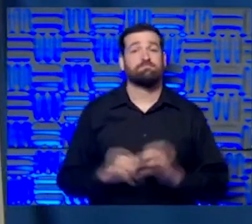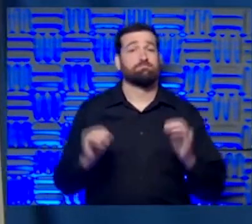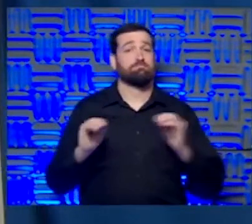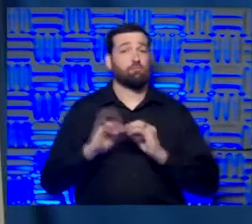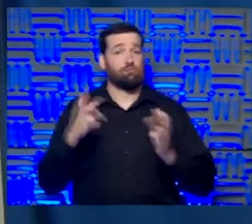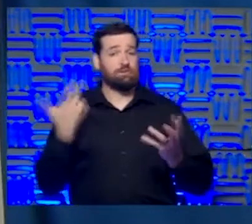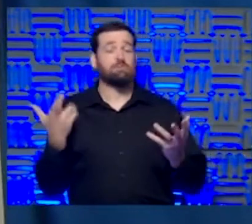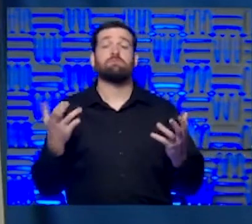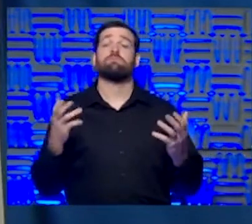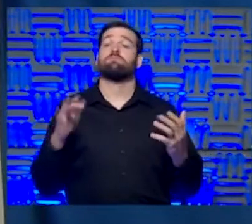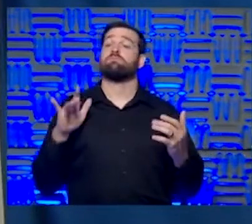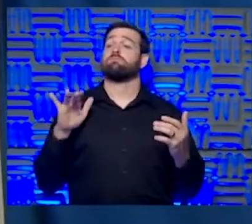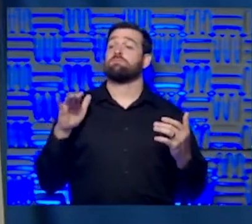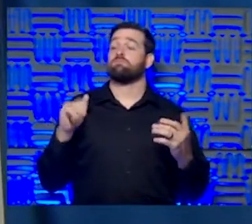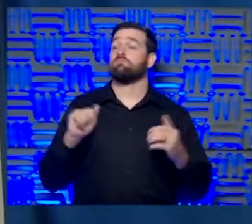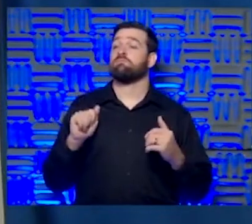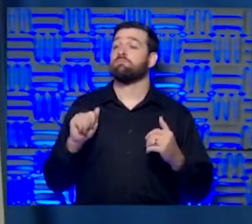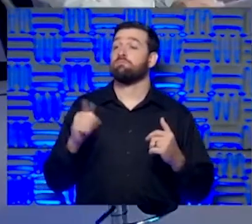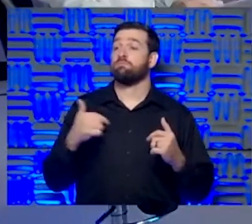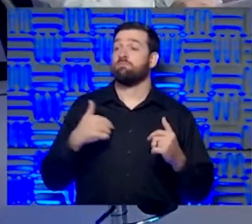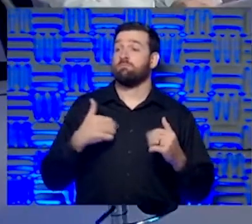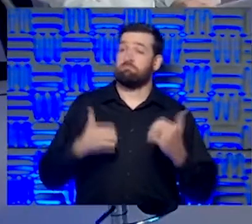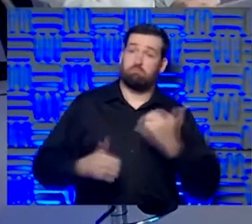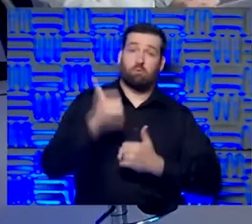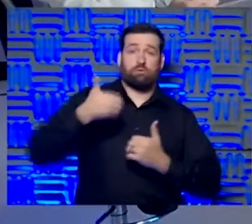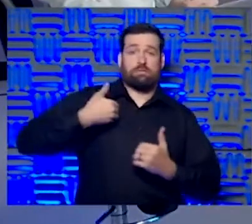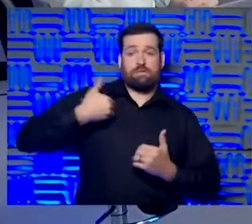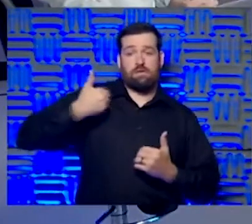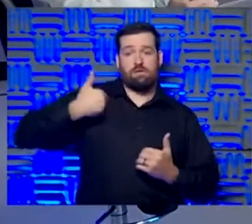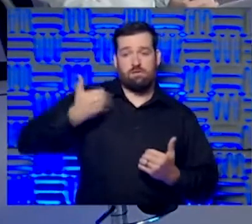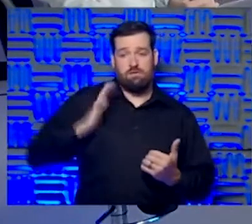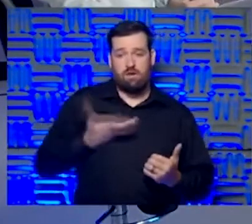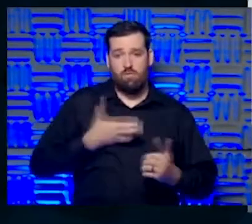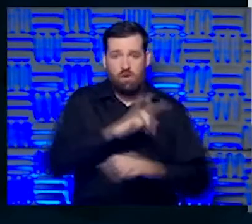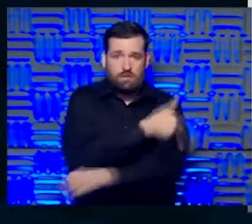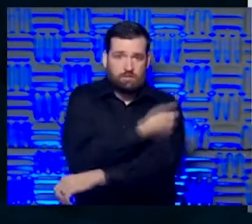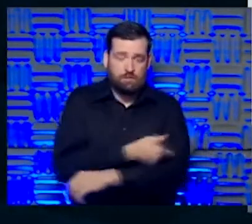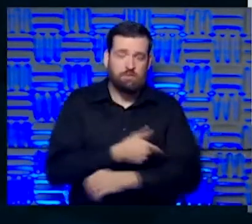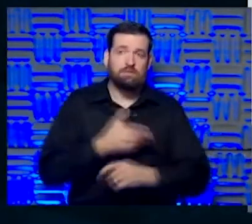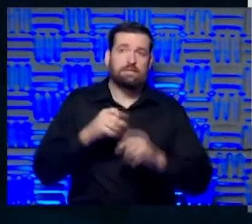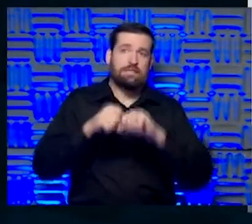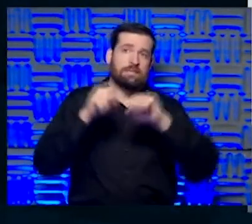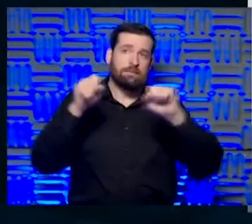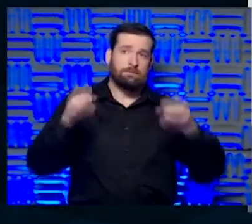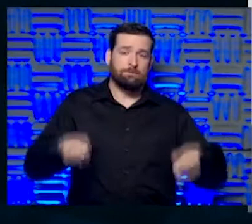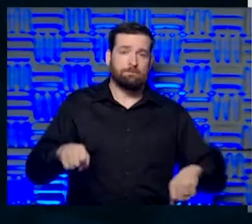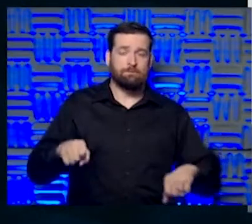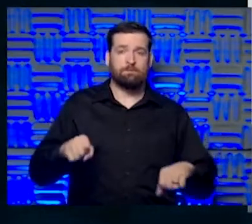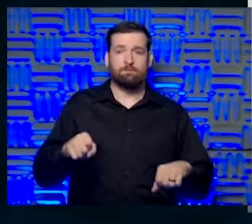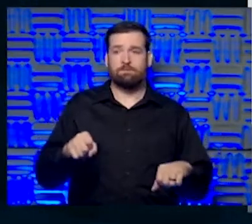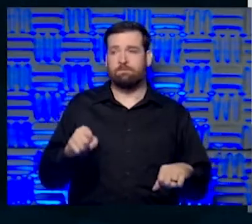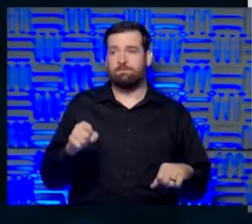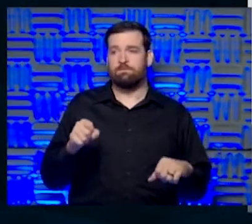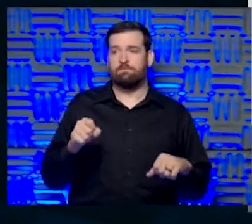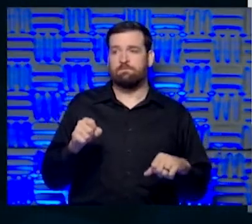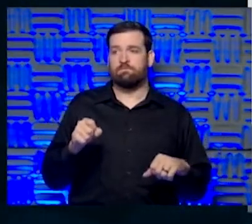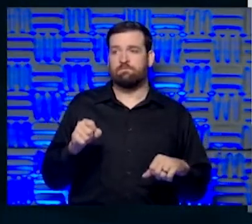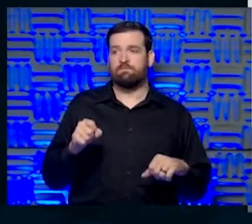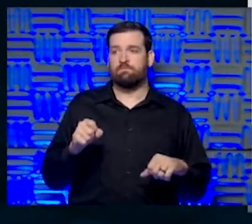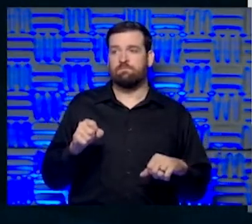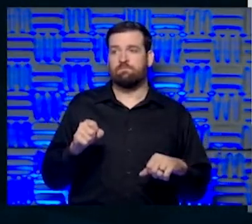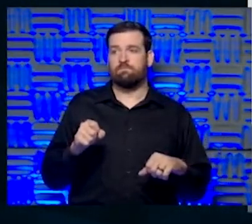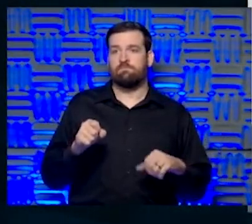So the youngest that we've had within our hospital system is a